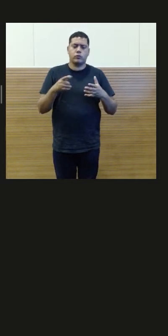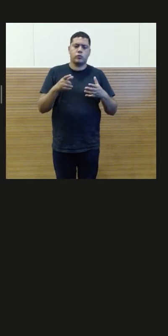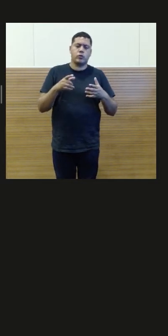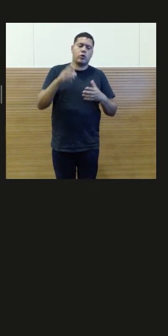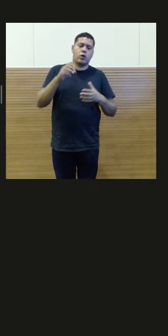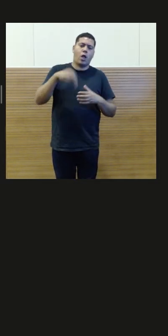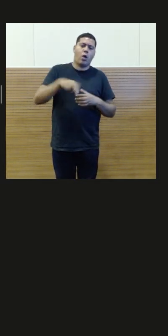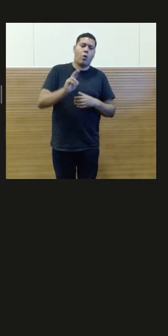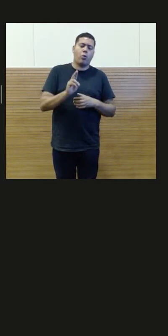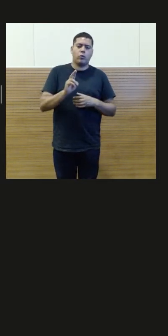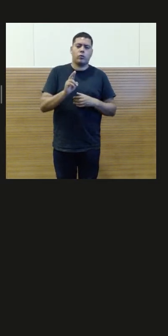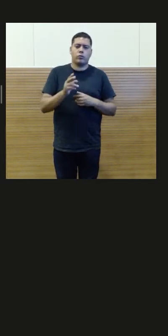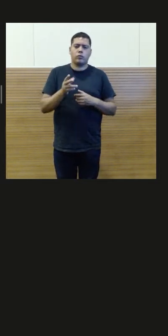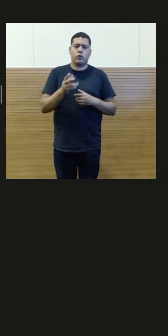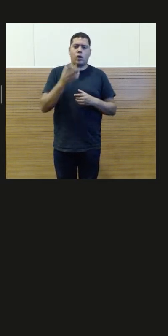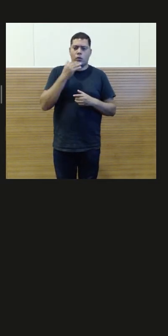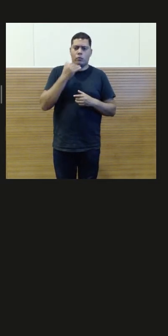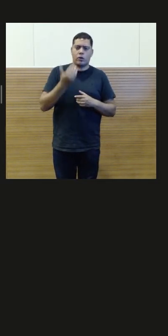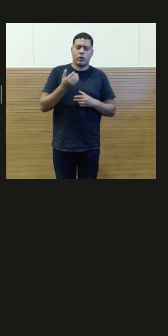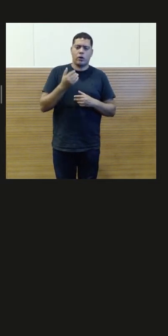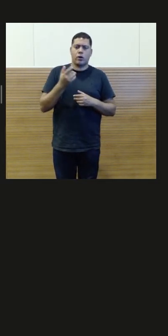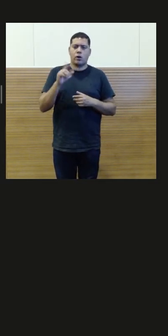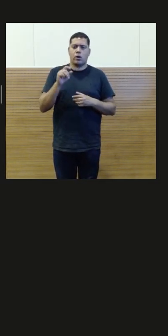That's exactly what's needed.